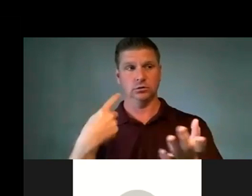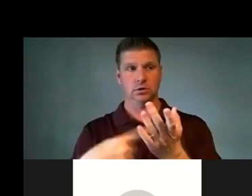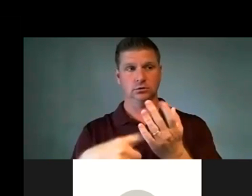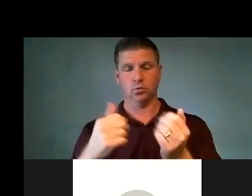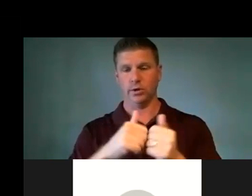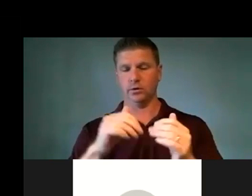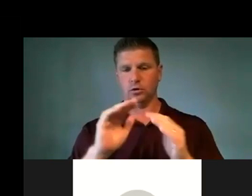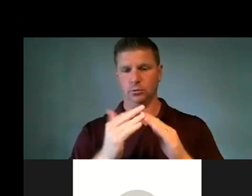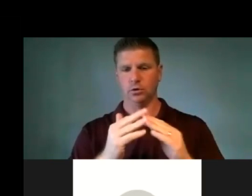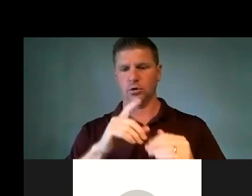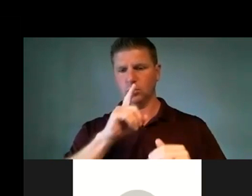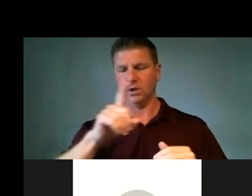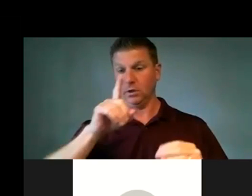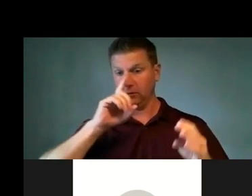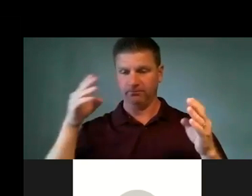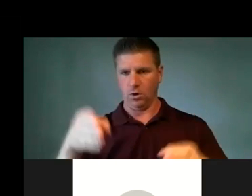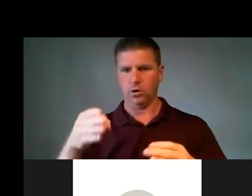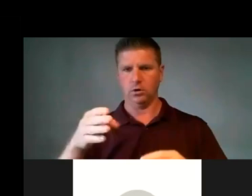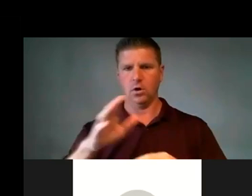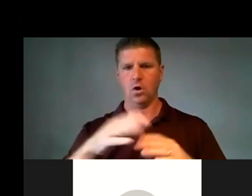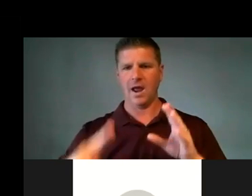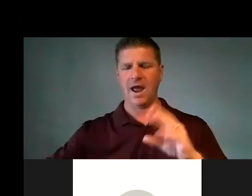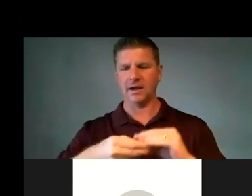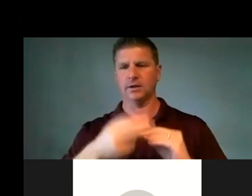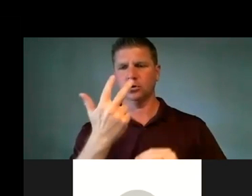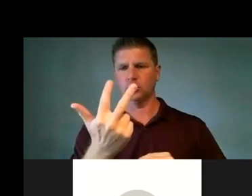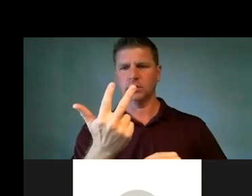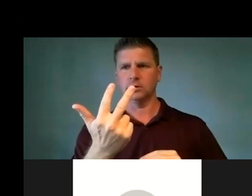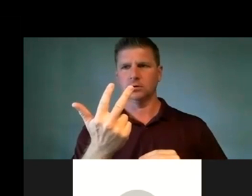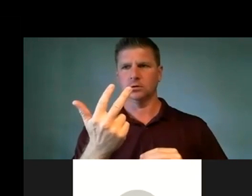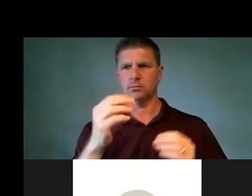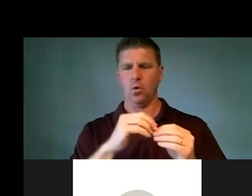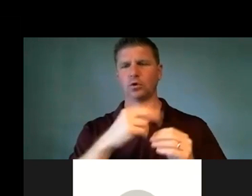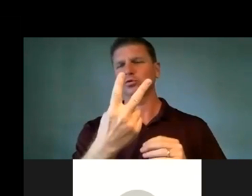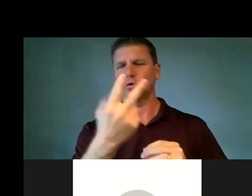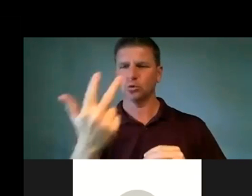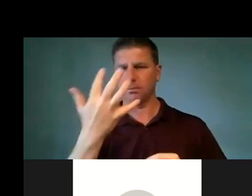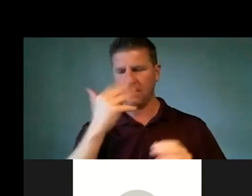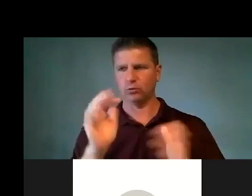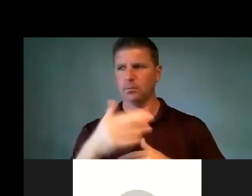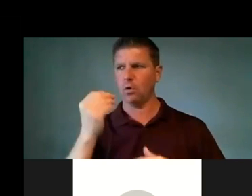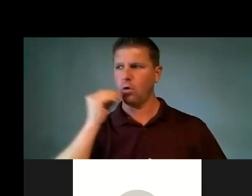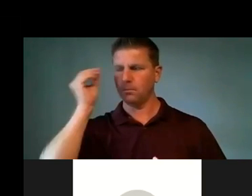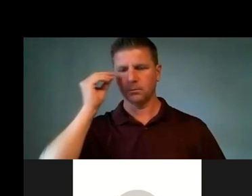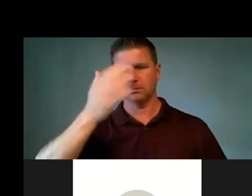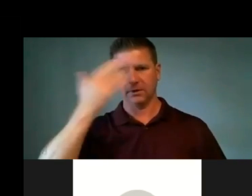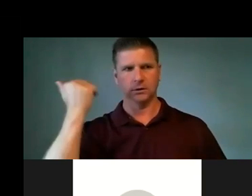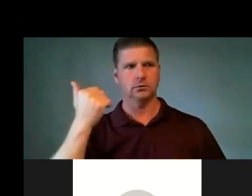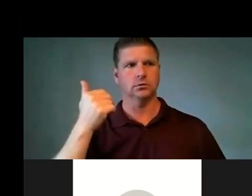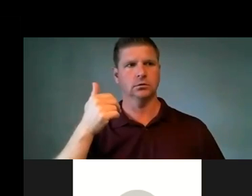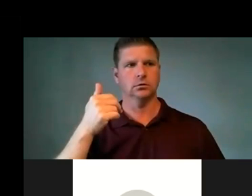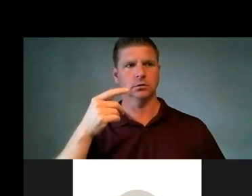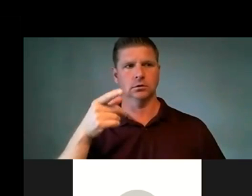community have been really focused on adding more 3 and 2 bedroom homes, because there has been